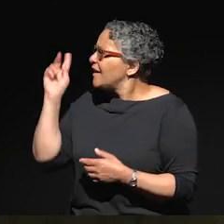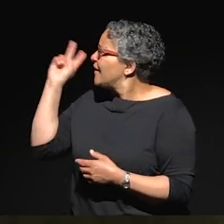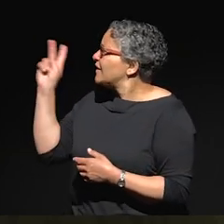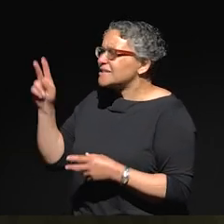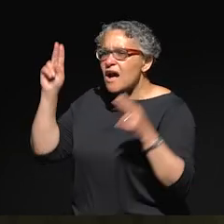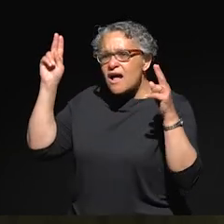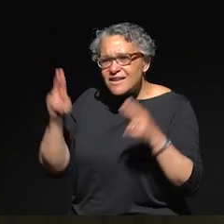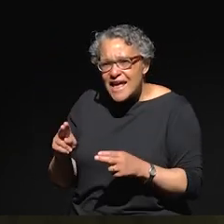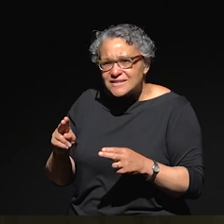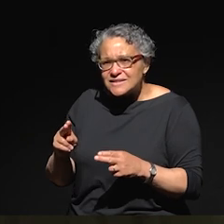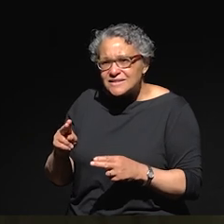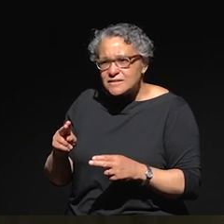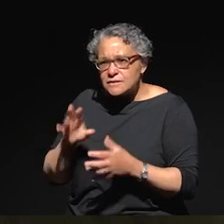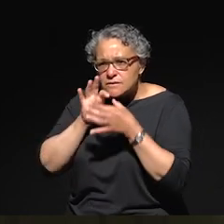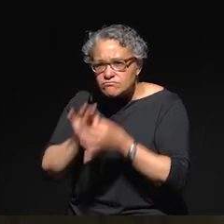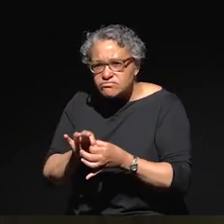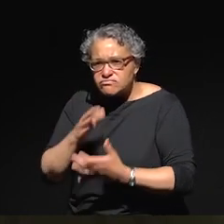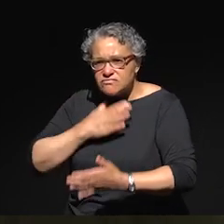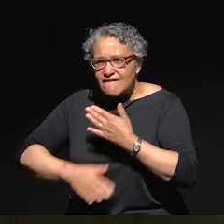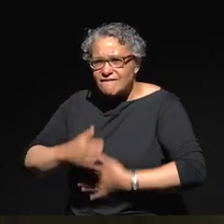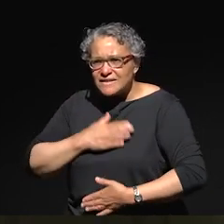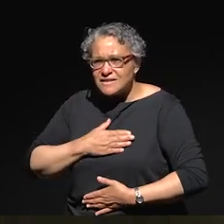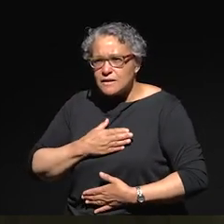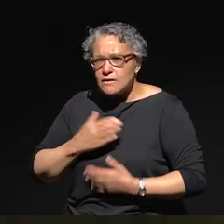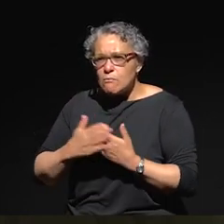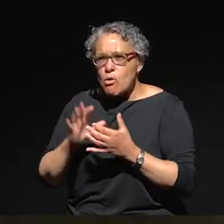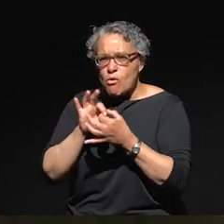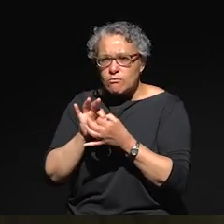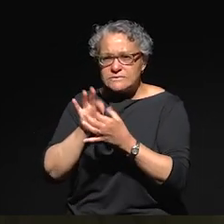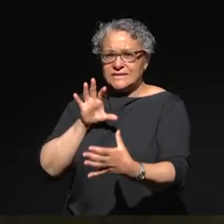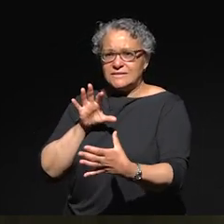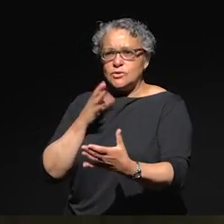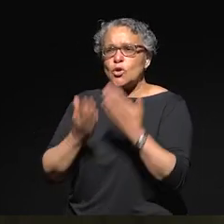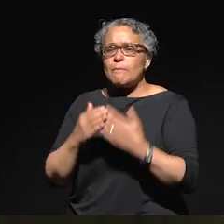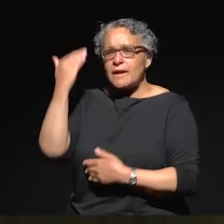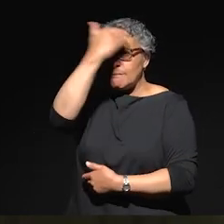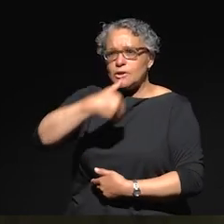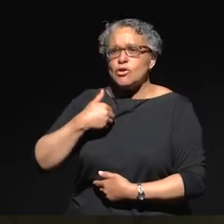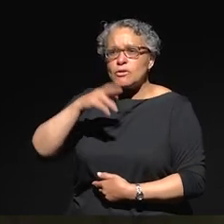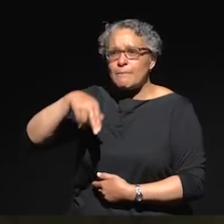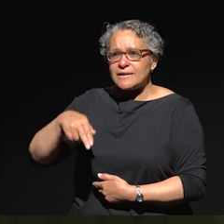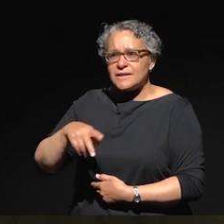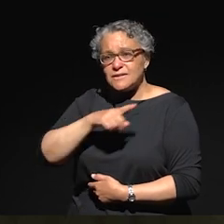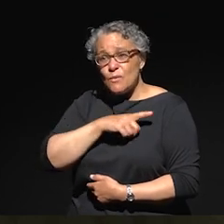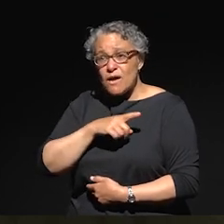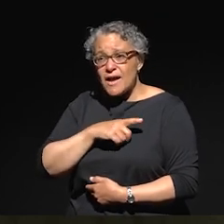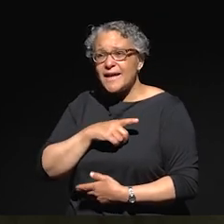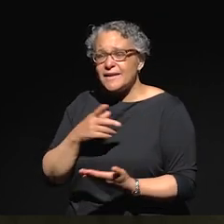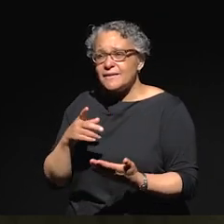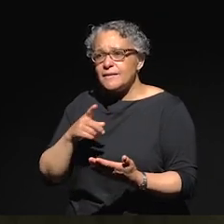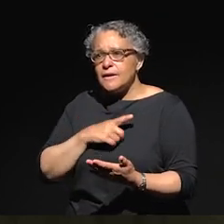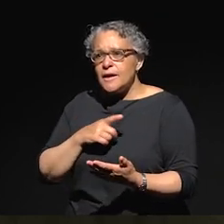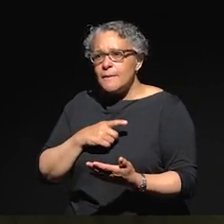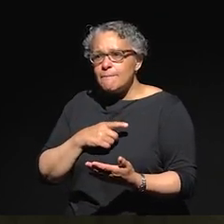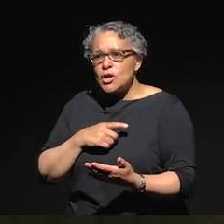than those Madonnas we looked at earlier, that they're a little bit more distant. And I think that, in part, is accounted for by the fact that he hasn't